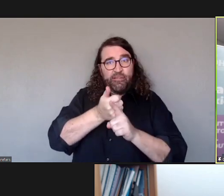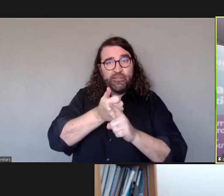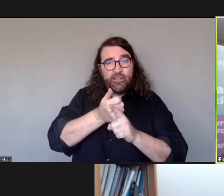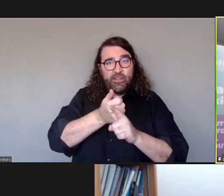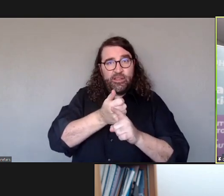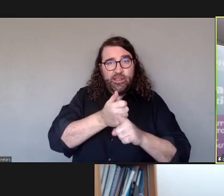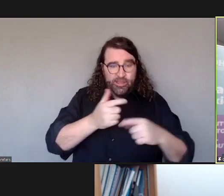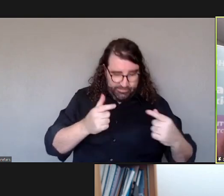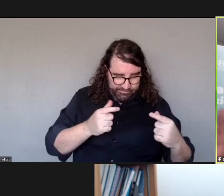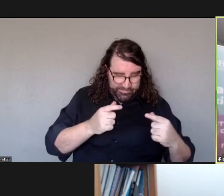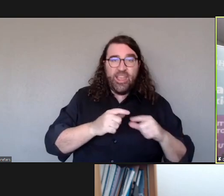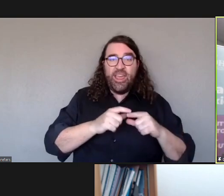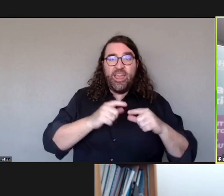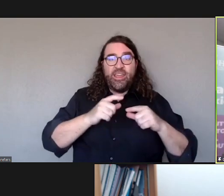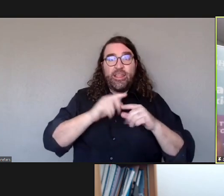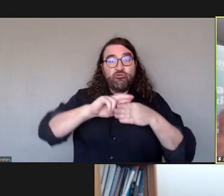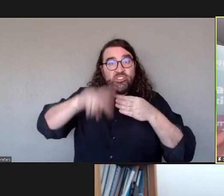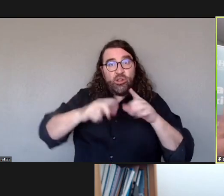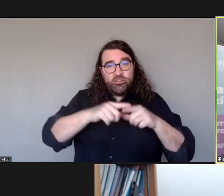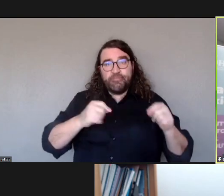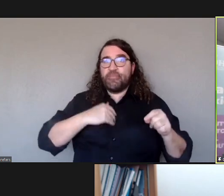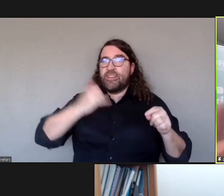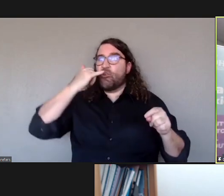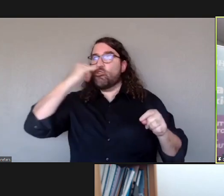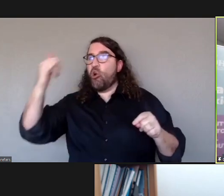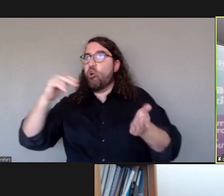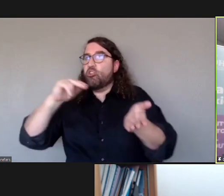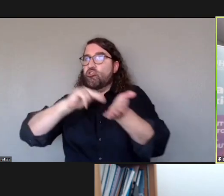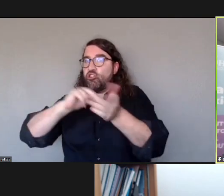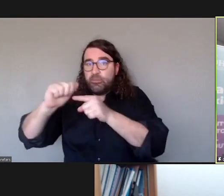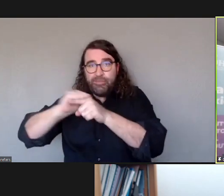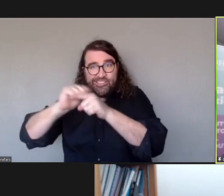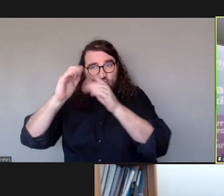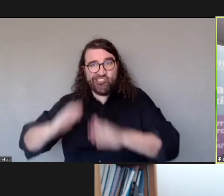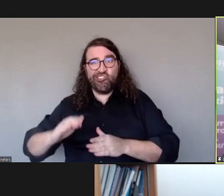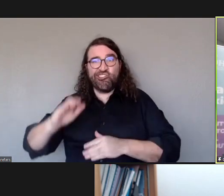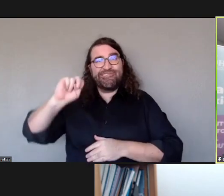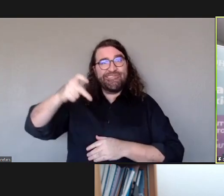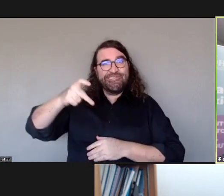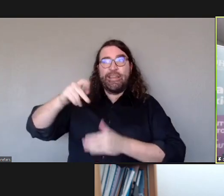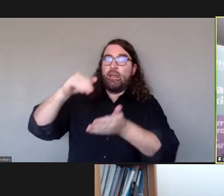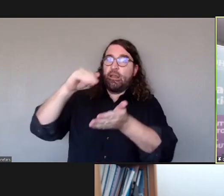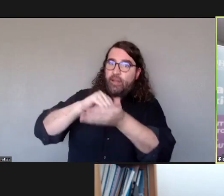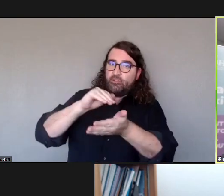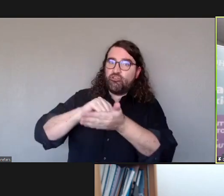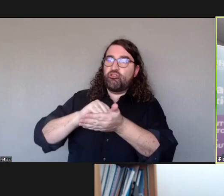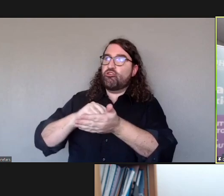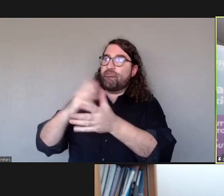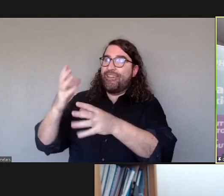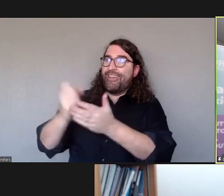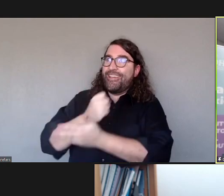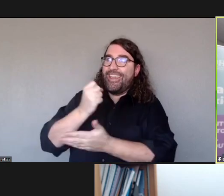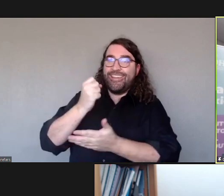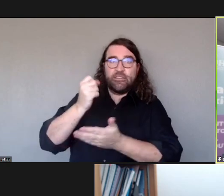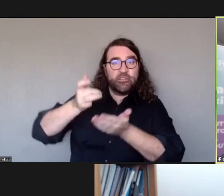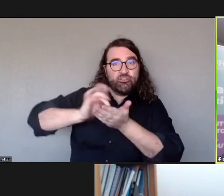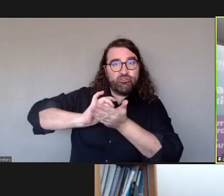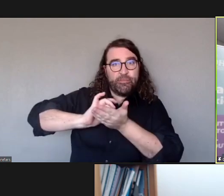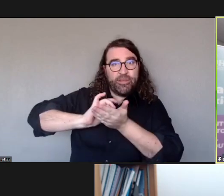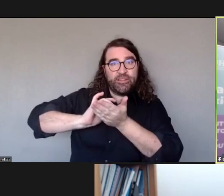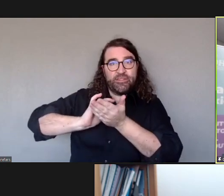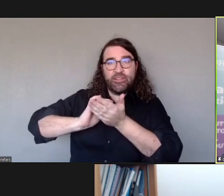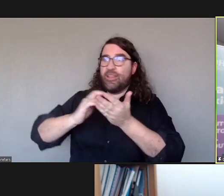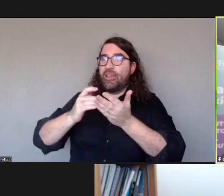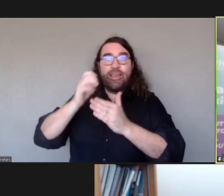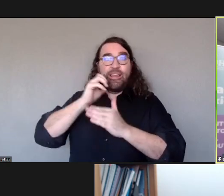call their nurse practitioner, primary care doctor, whoever it is, and get treatment and don't end up in the